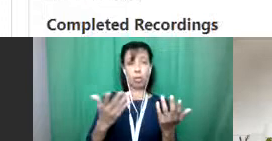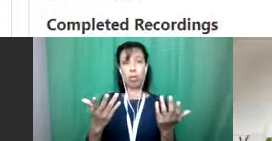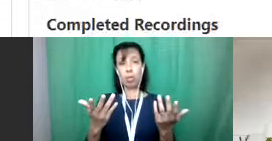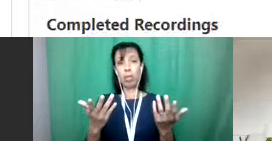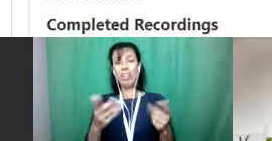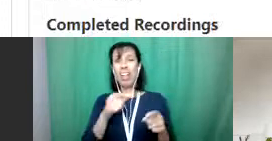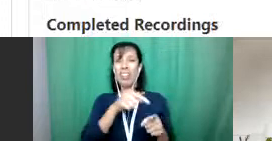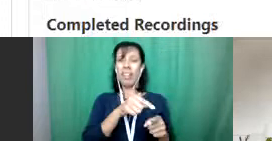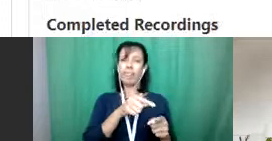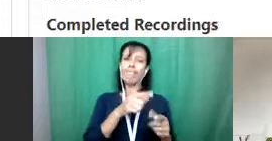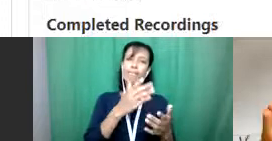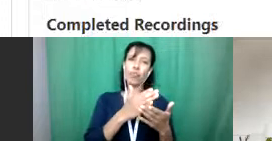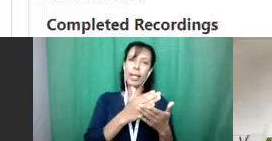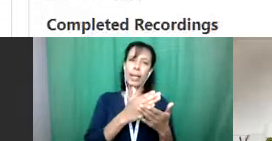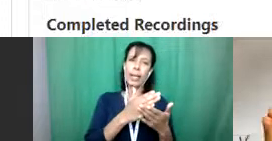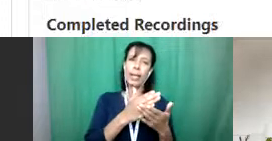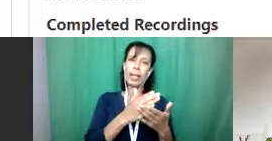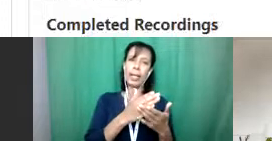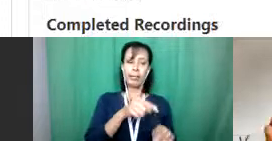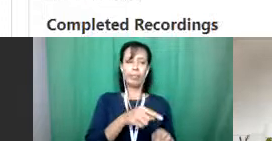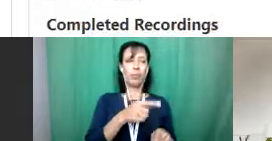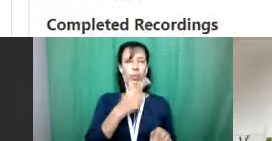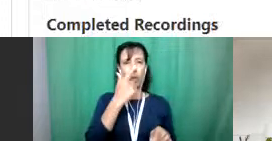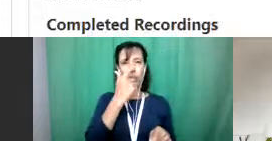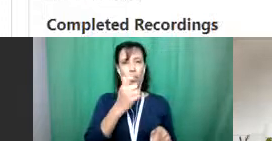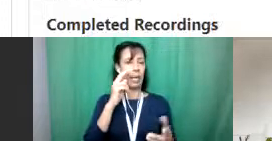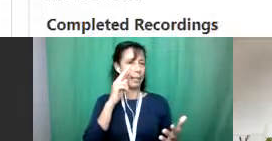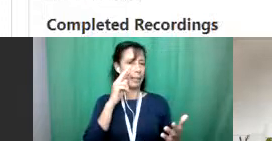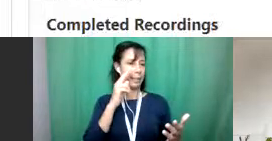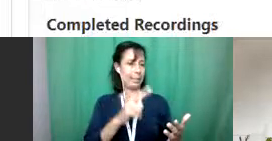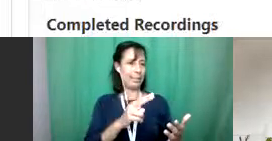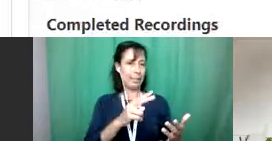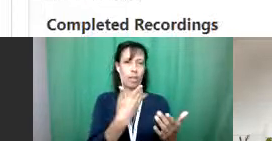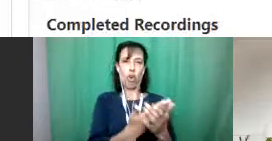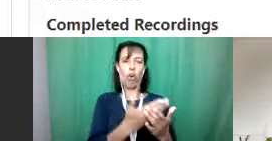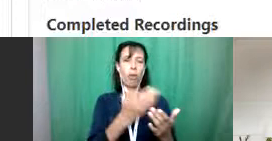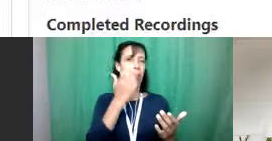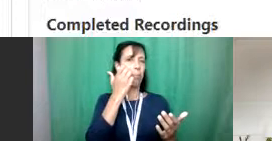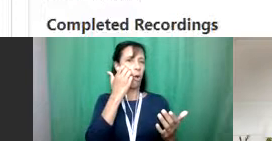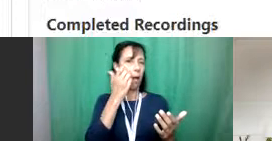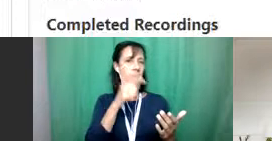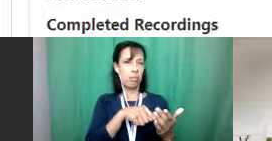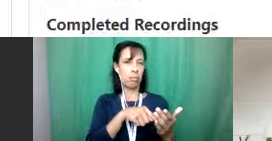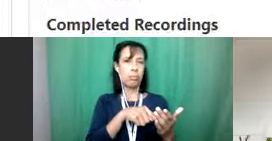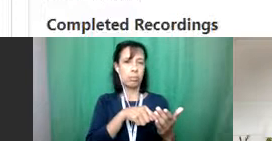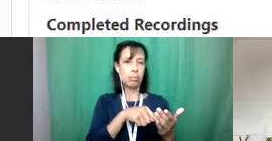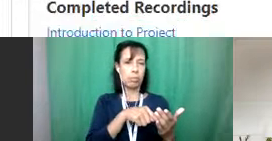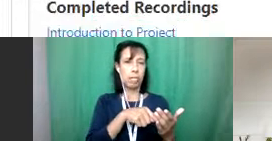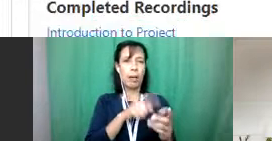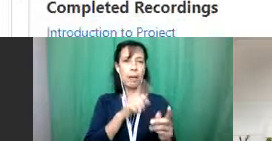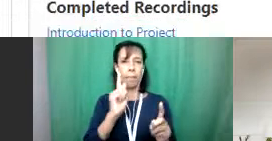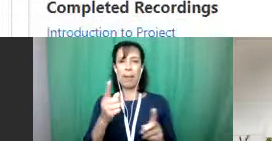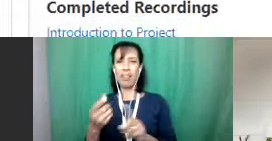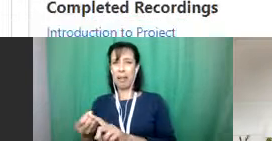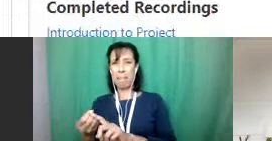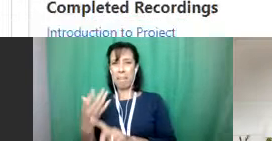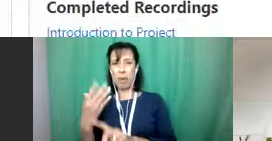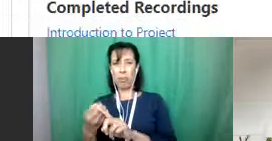into a Moodle book. It's very easy to kind of swipe from page to page on a mobile phone, for example. The PowerPoint is a little bit more